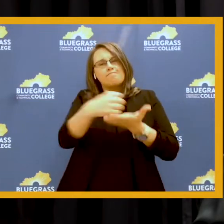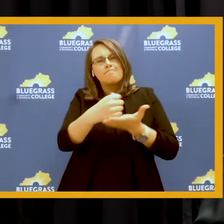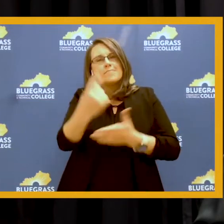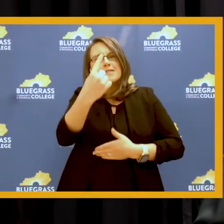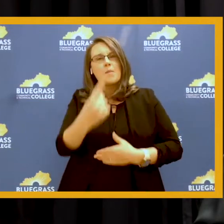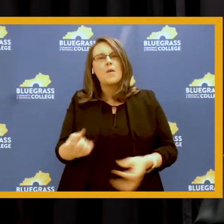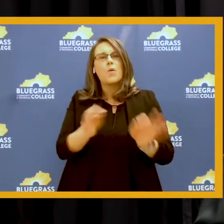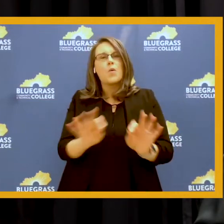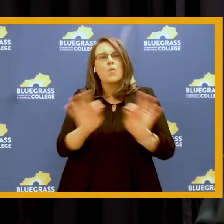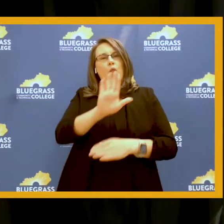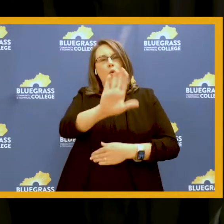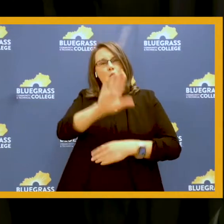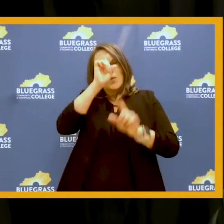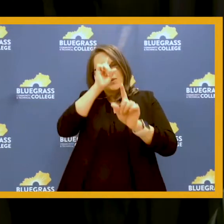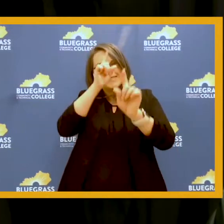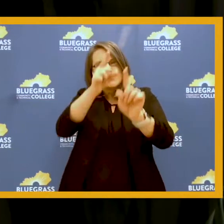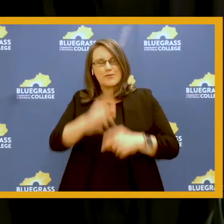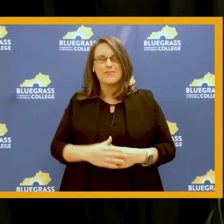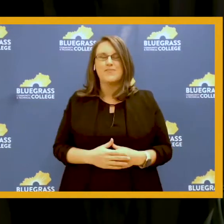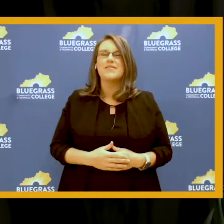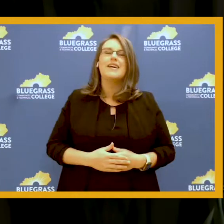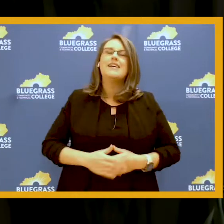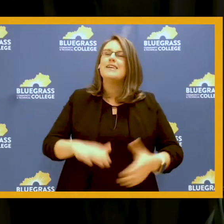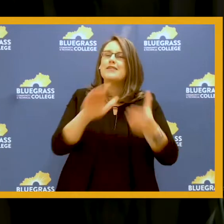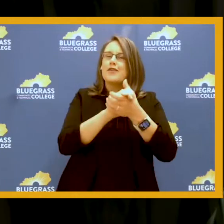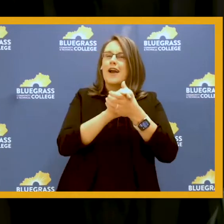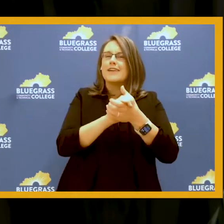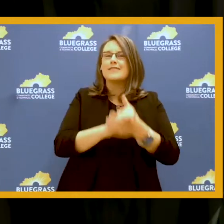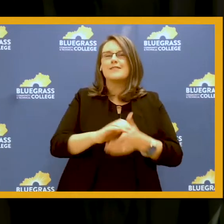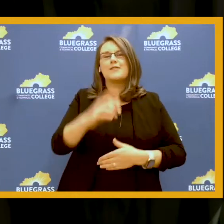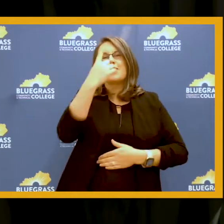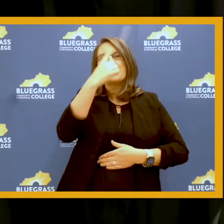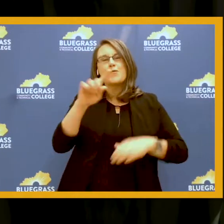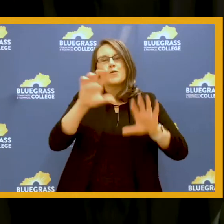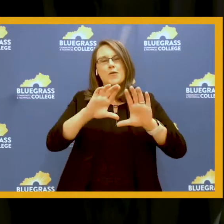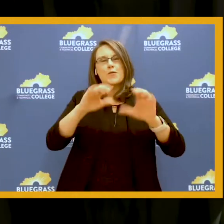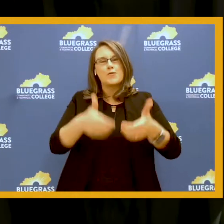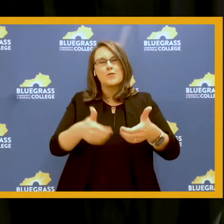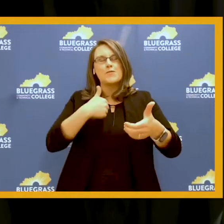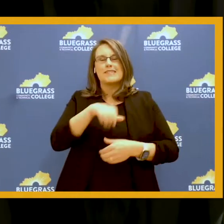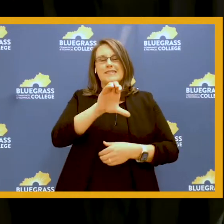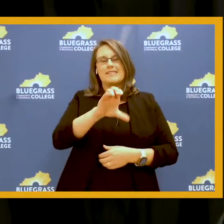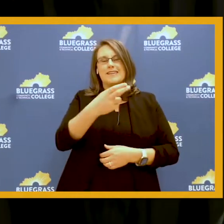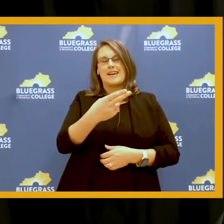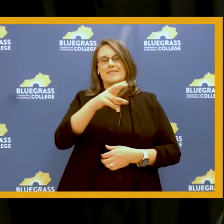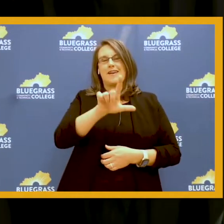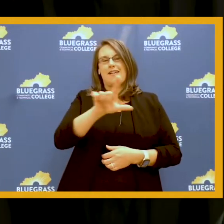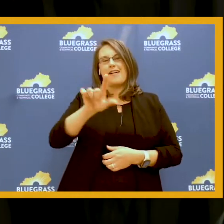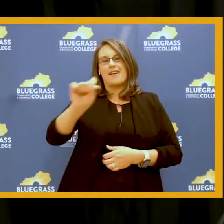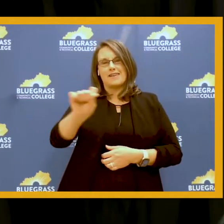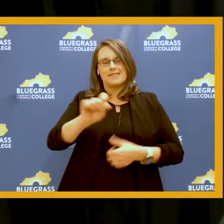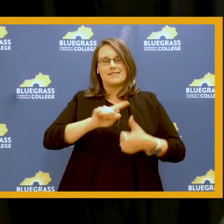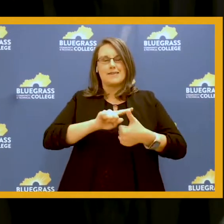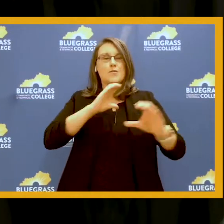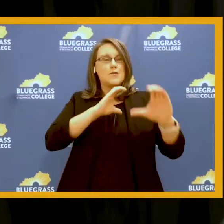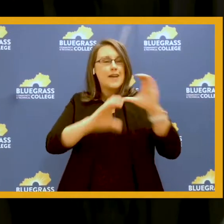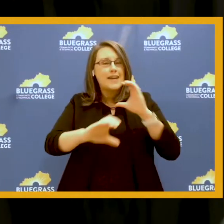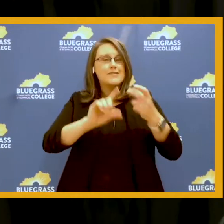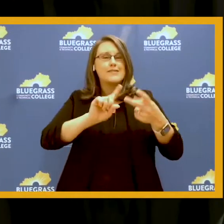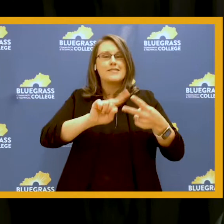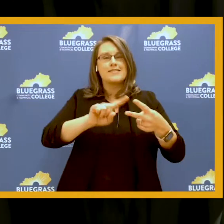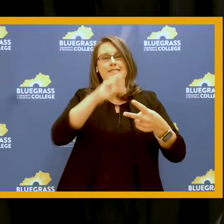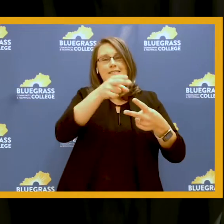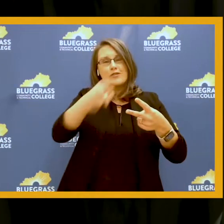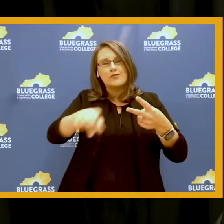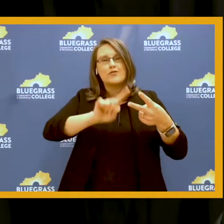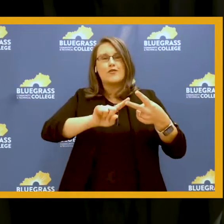Stay well and best of luck. Congratulations to the graduates of the CHLSS division, which includes communications, history,